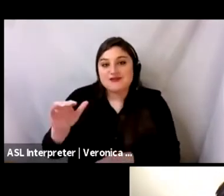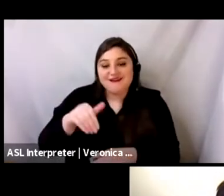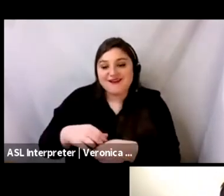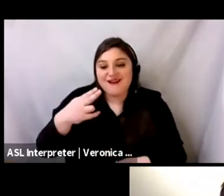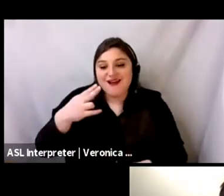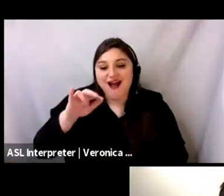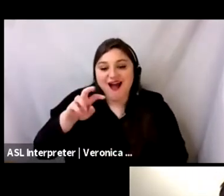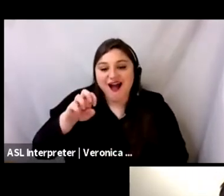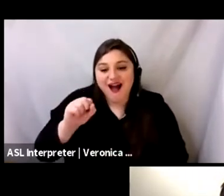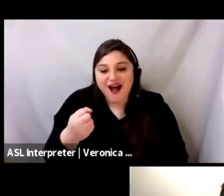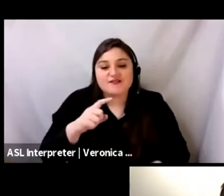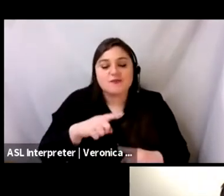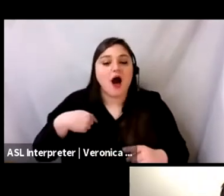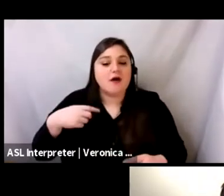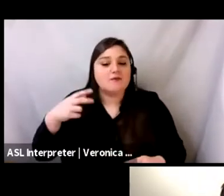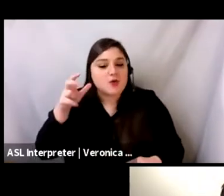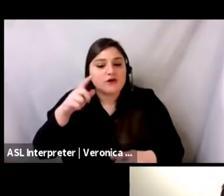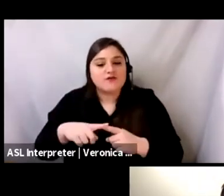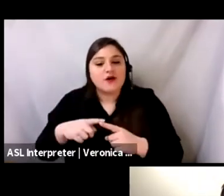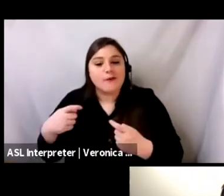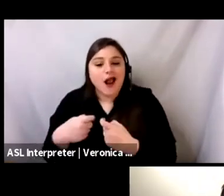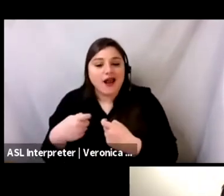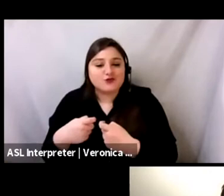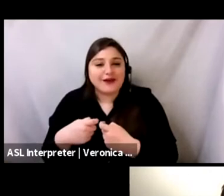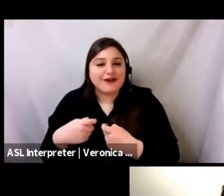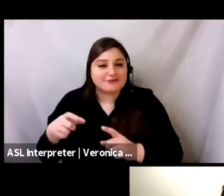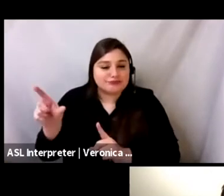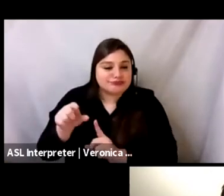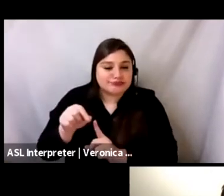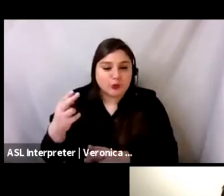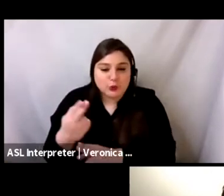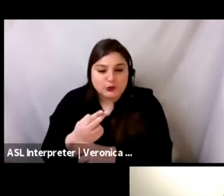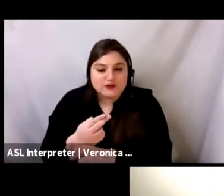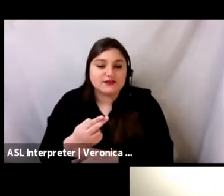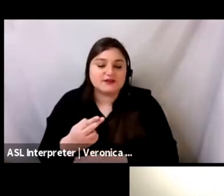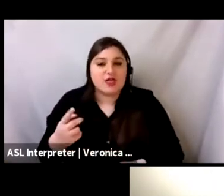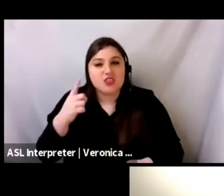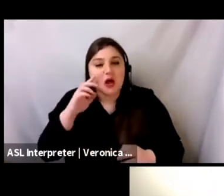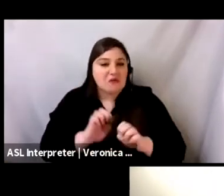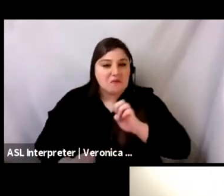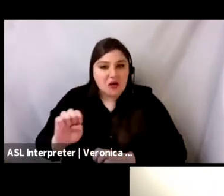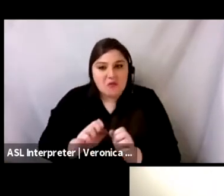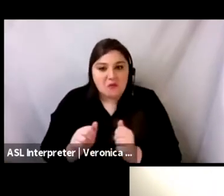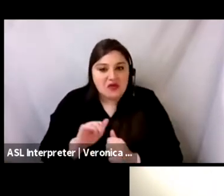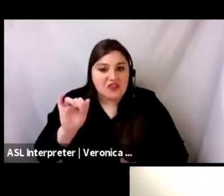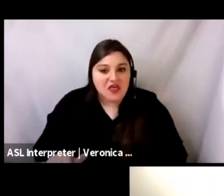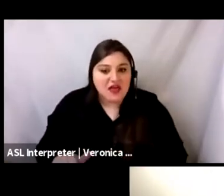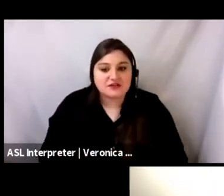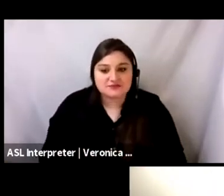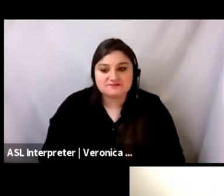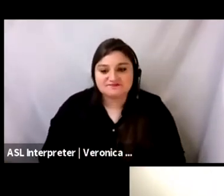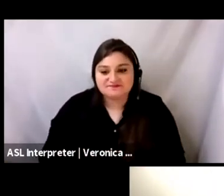technologies. This is the first time that I play sound through Zoom, and I hope everything will go well.